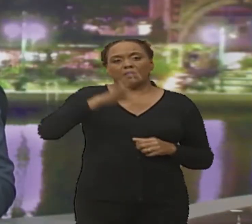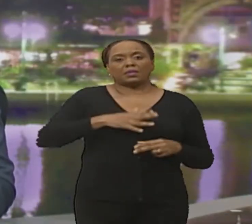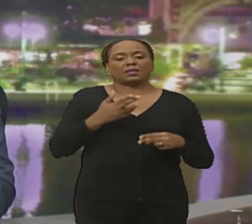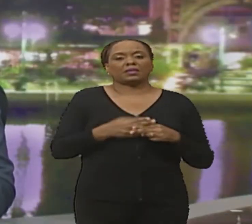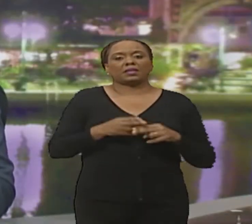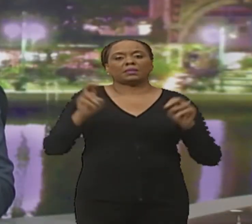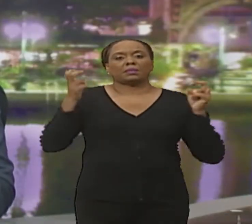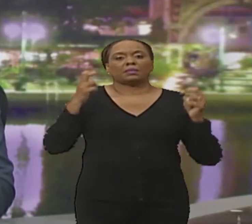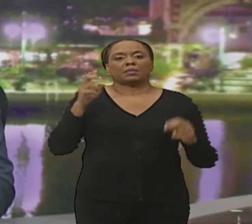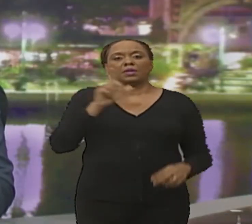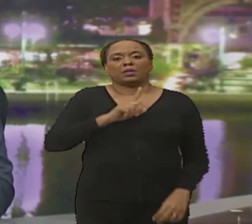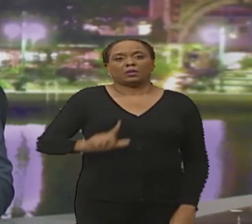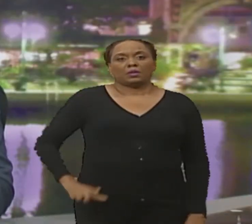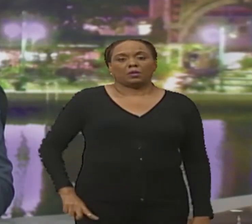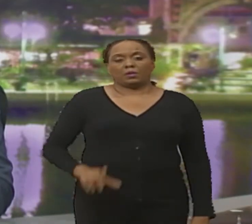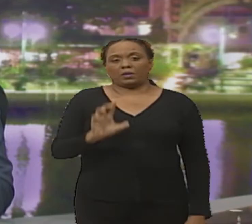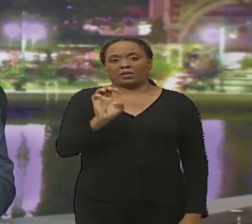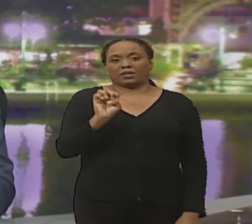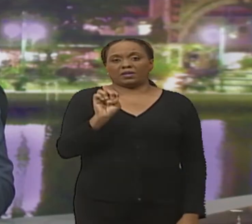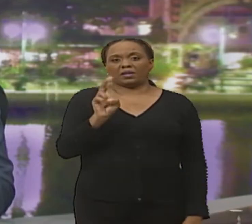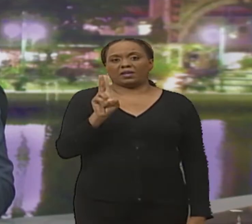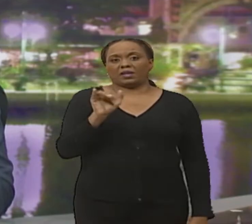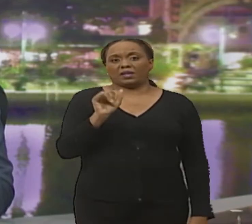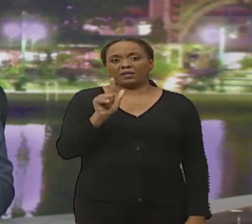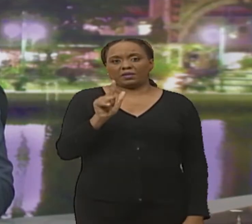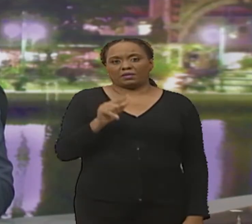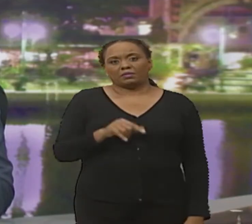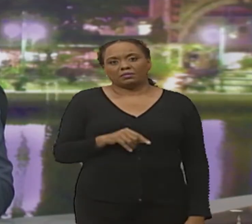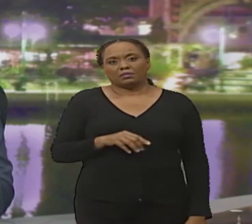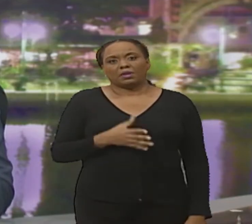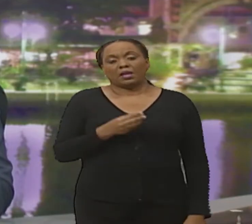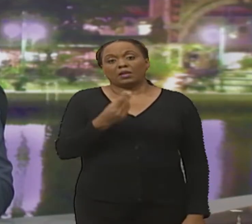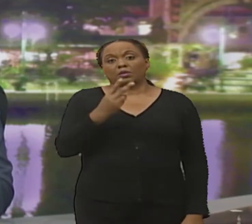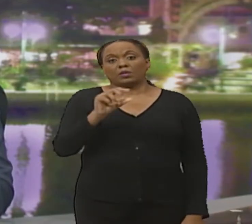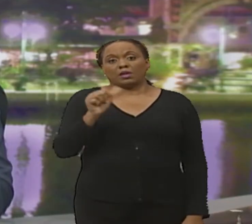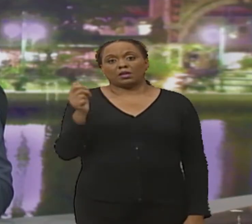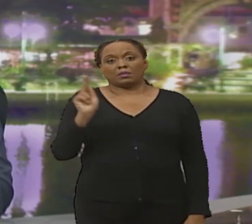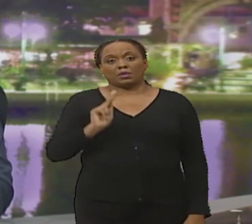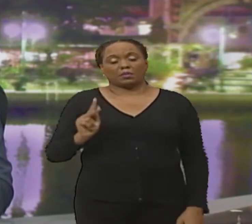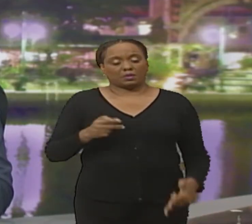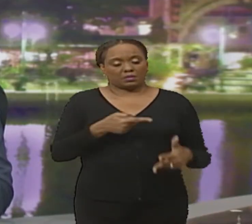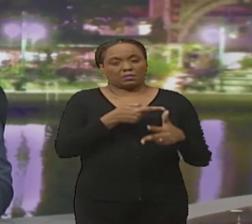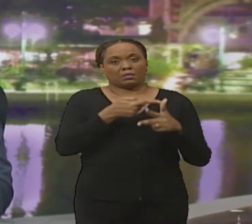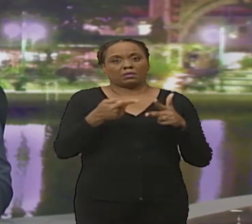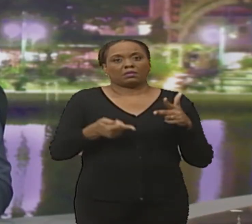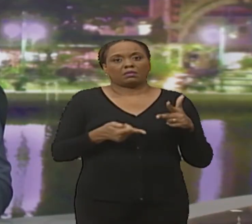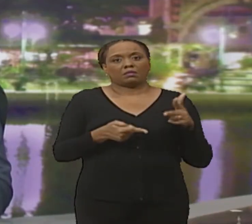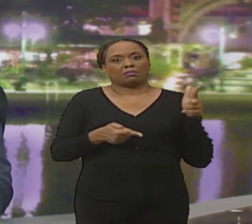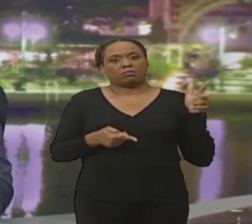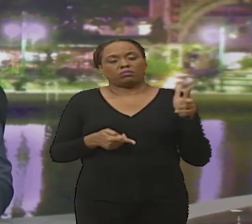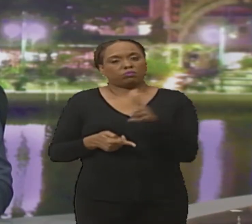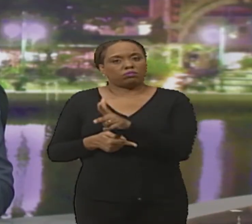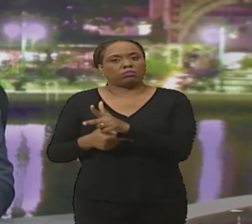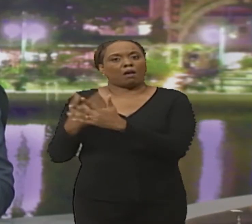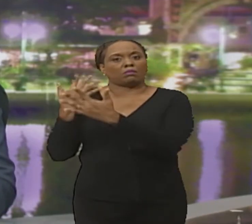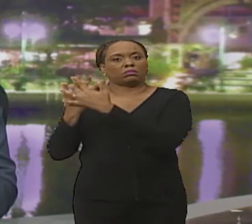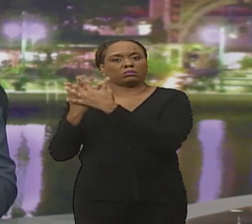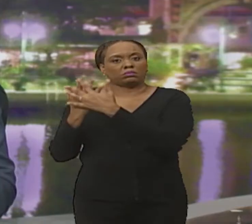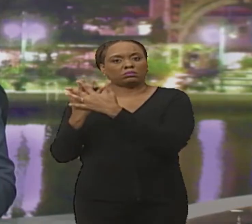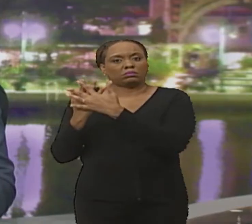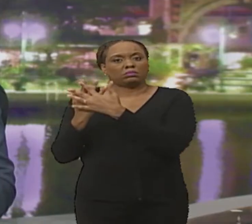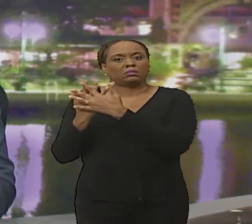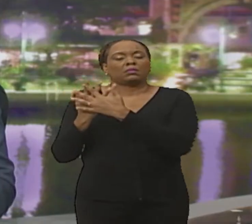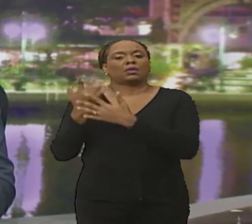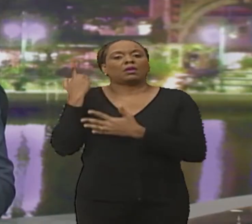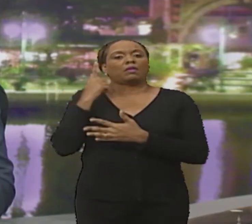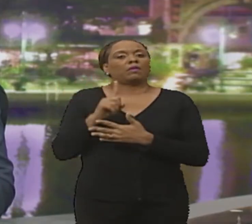Andre Omar Jackman, alias Lord Evil, and 2 others have been remanded to prison in connection with a number of criminal matters that